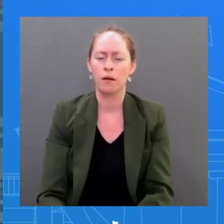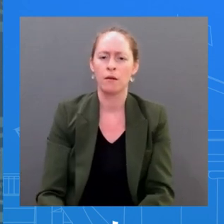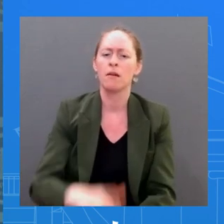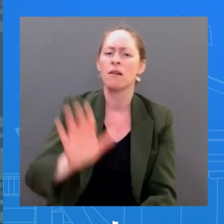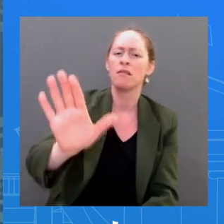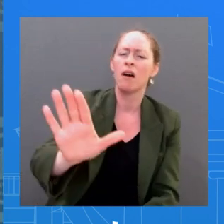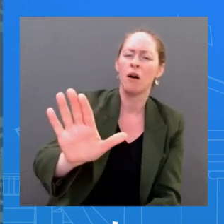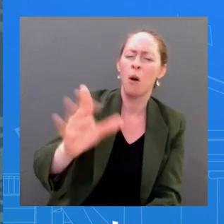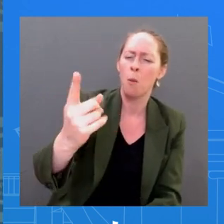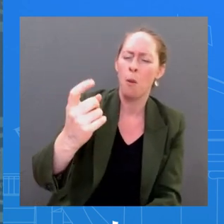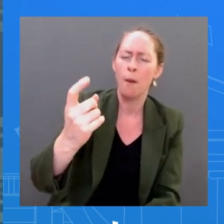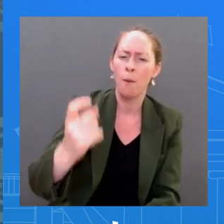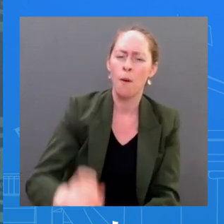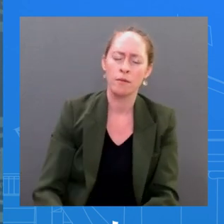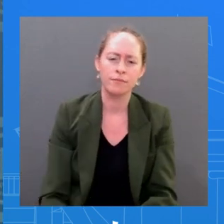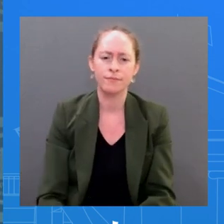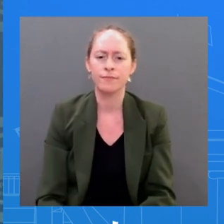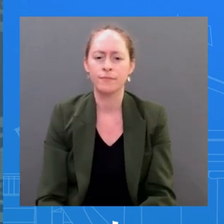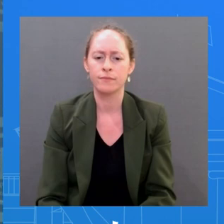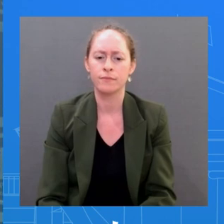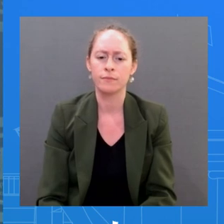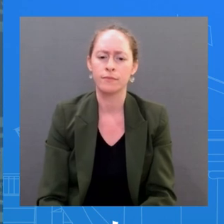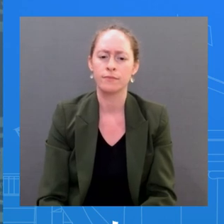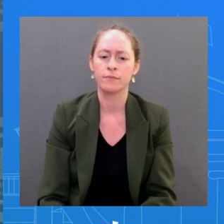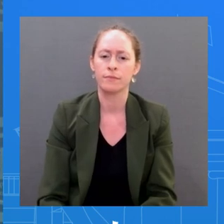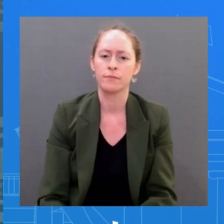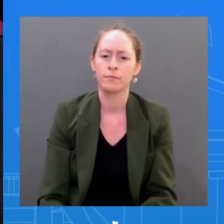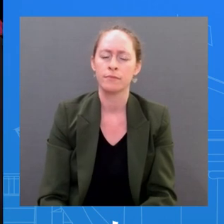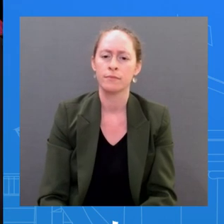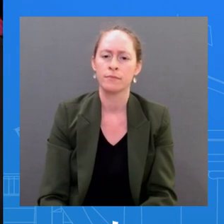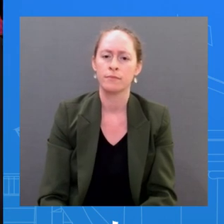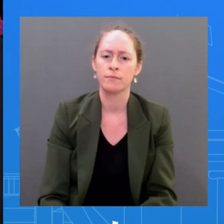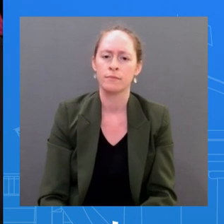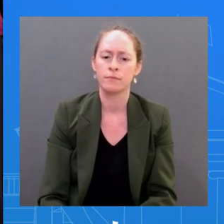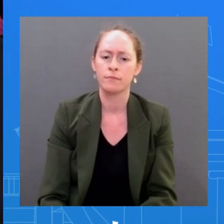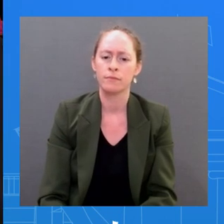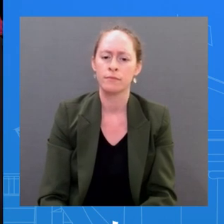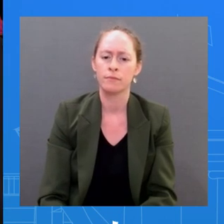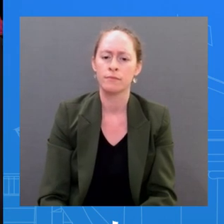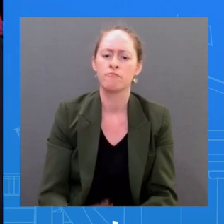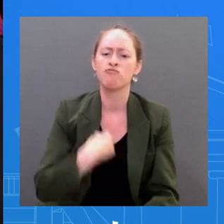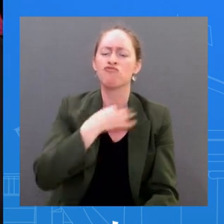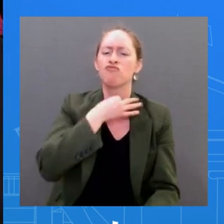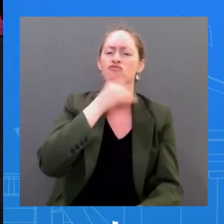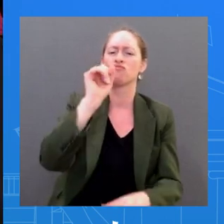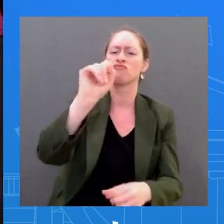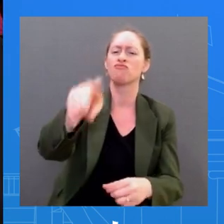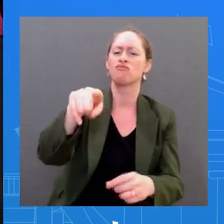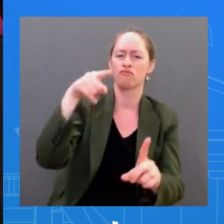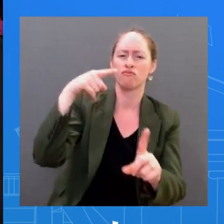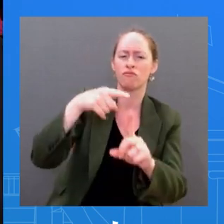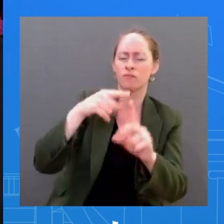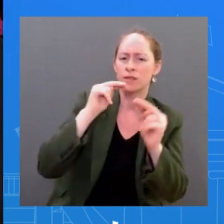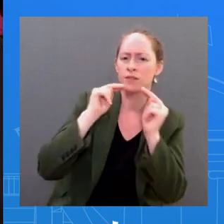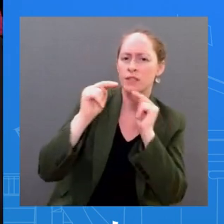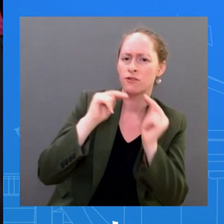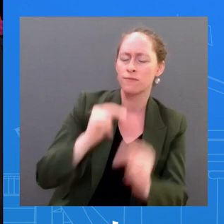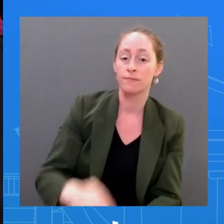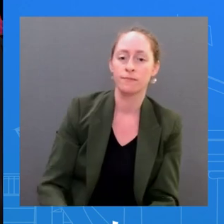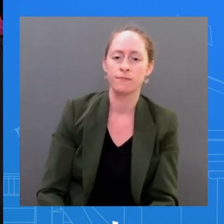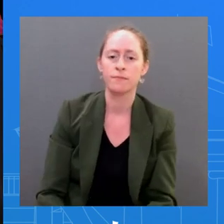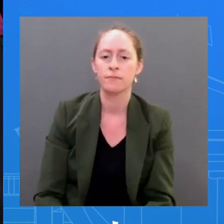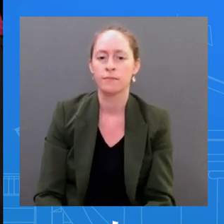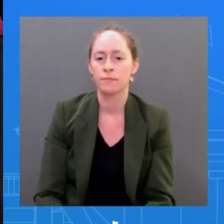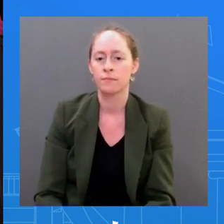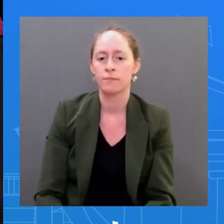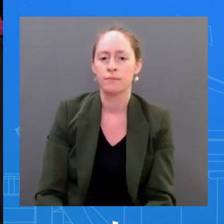I'm going to take one more. Just on these negotiations, if changing background checks for younger people than 21 is what ends up happening, opening these juvenile